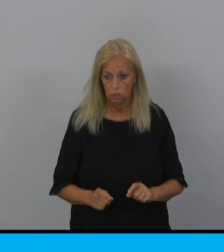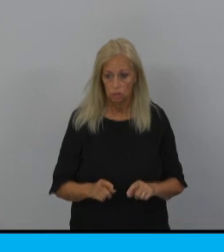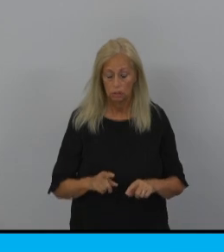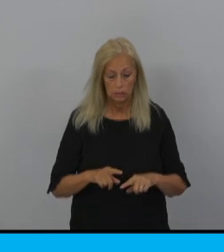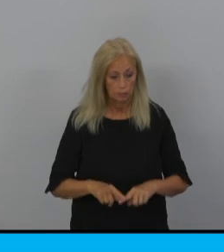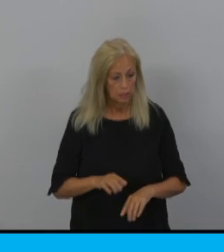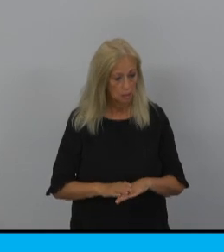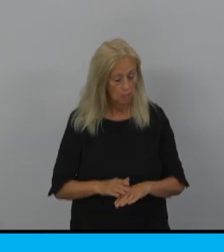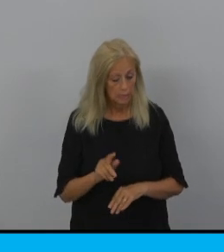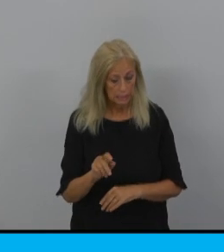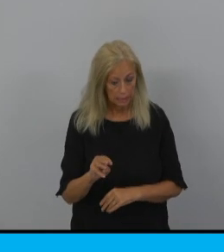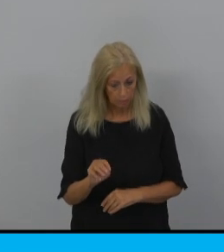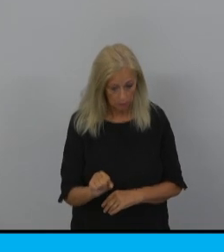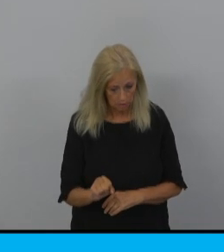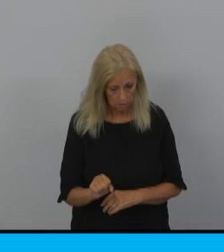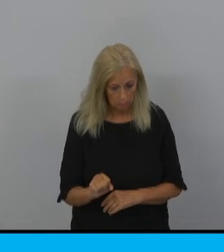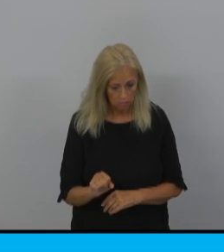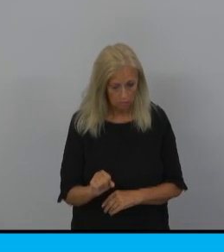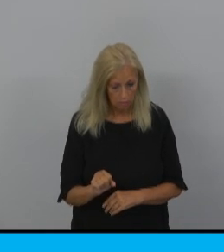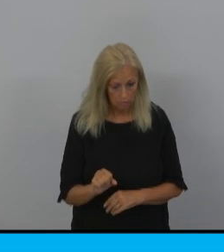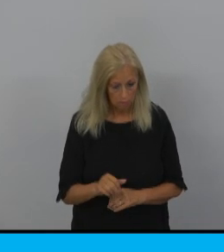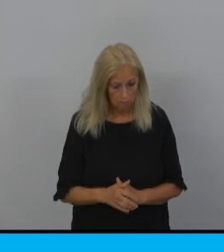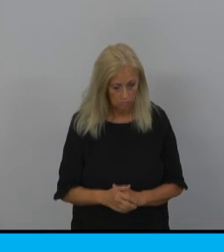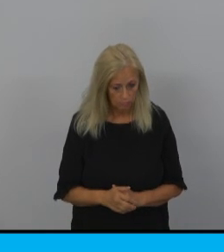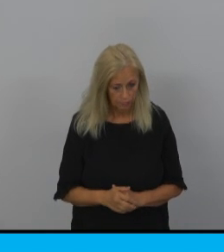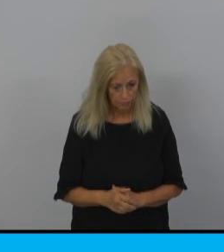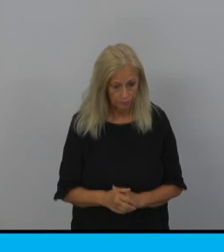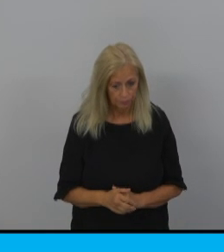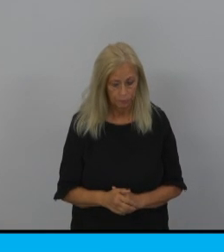PEAMS throughout the year. They'll evaluate that.